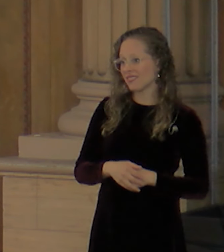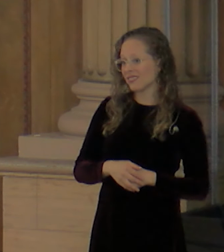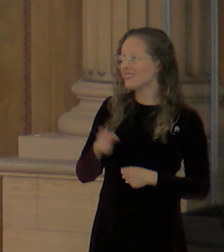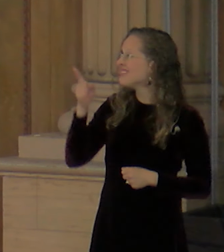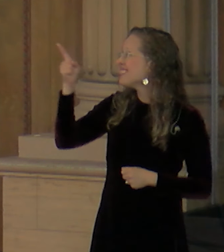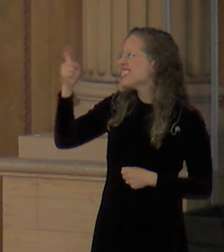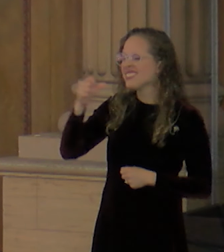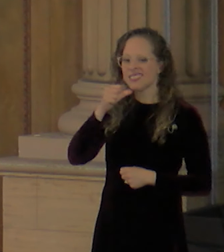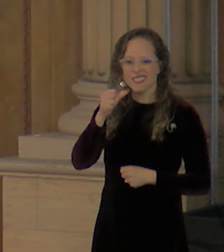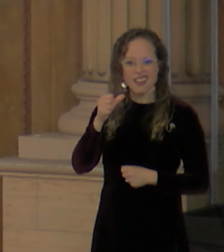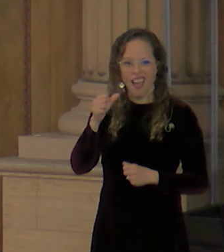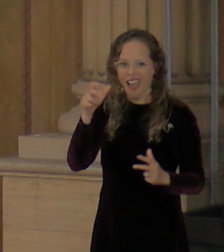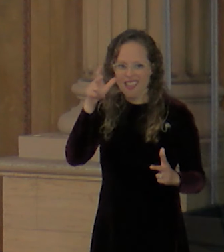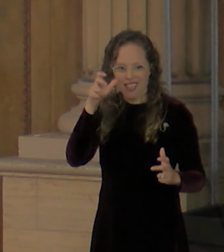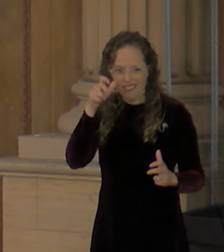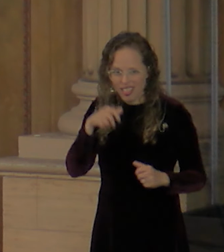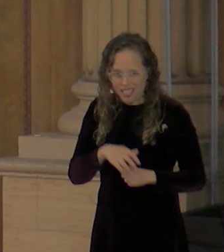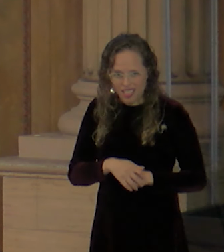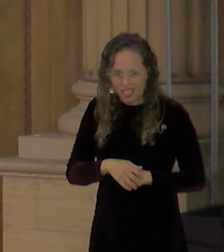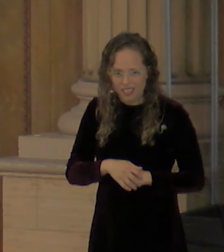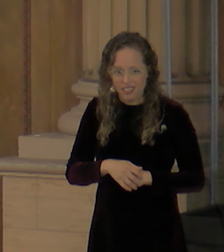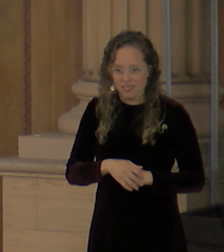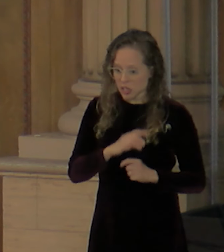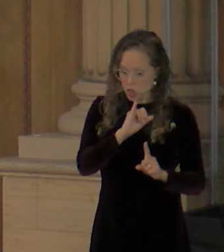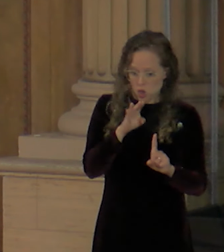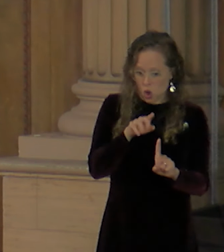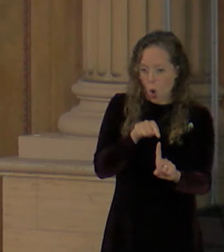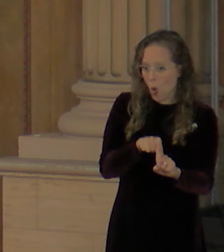the enemy, and Job isn't the ultimate enemy here either.